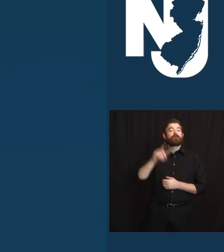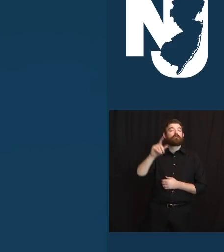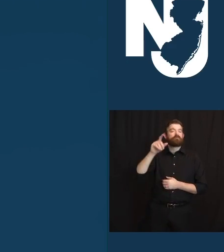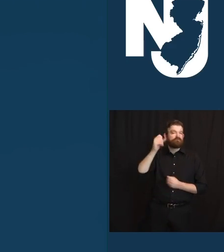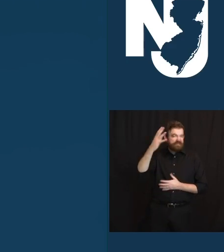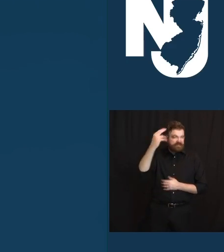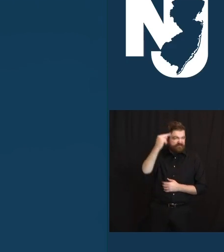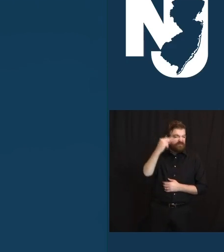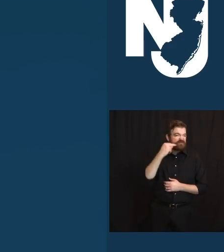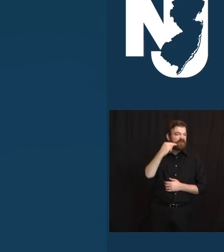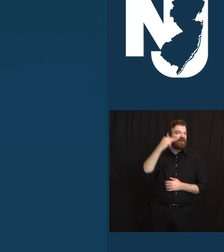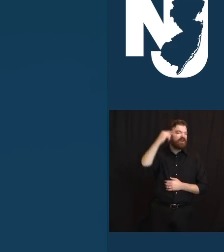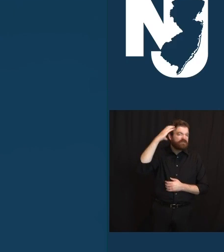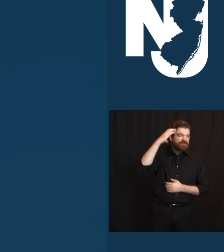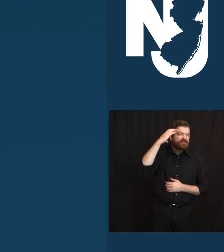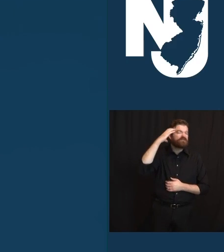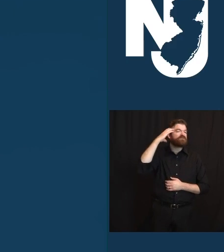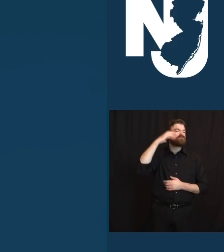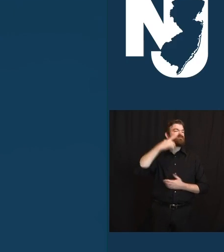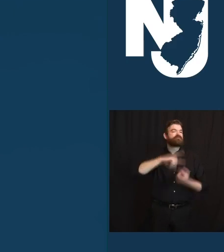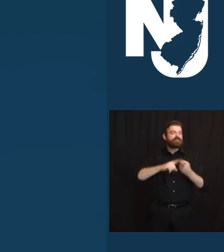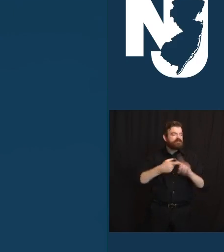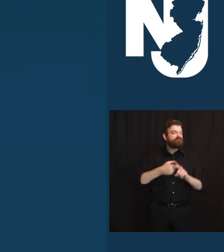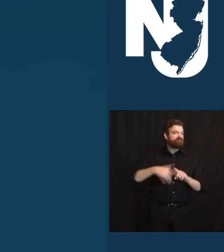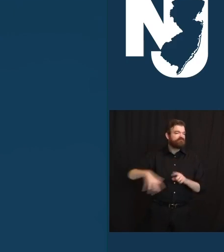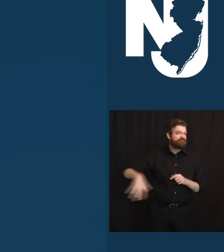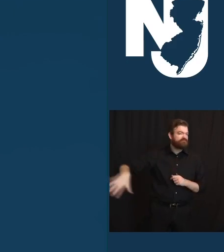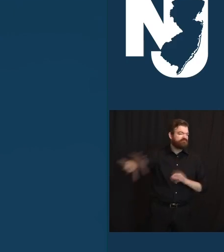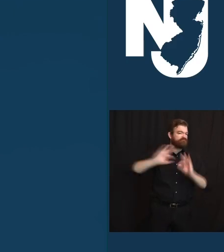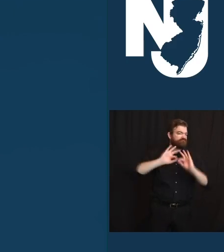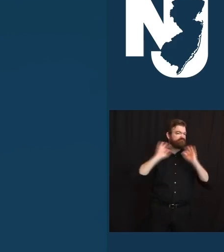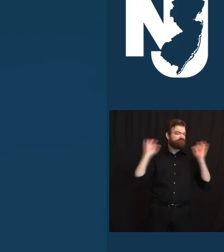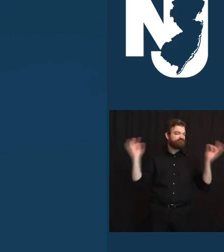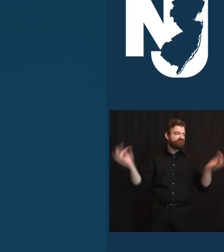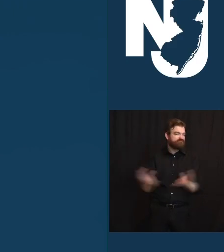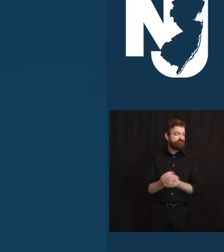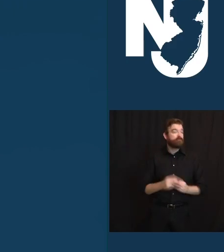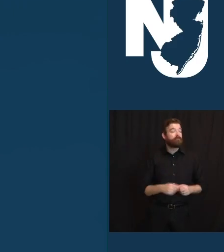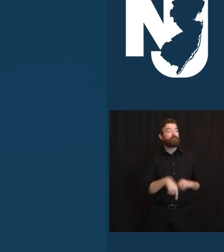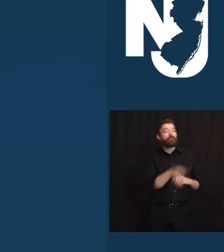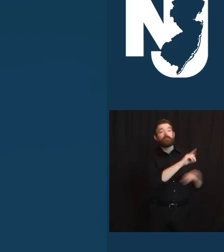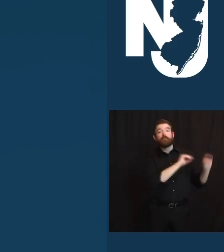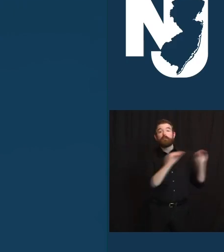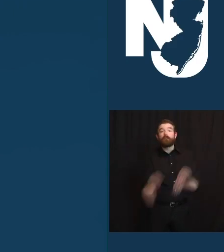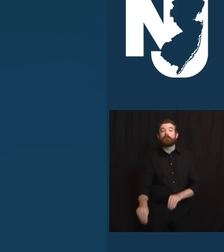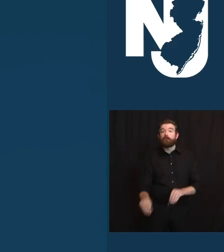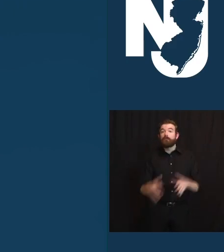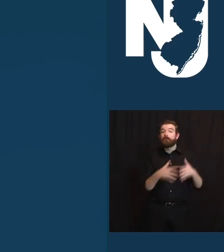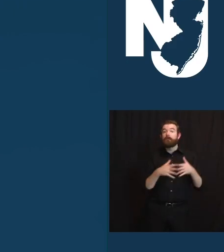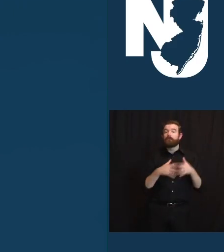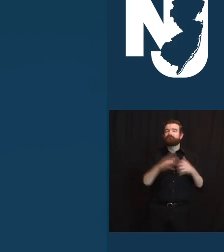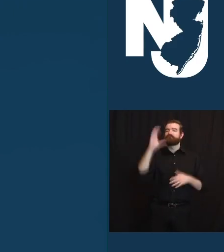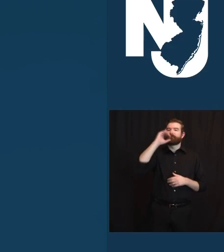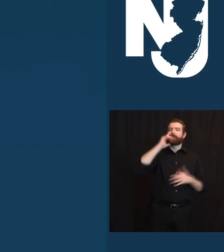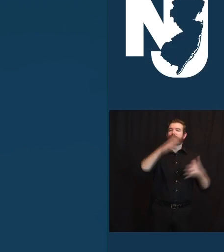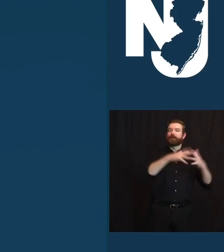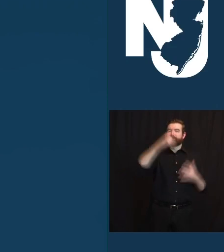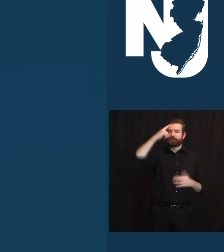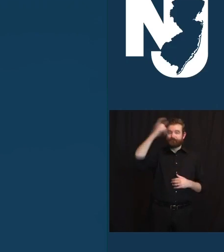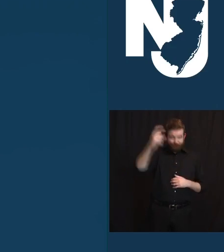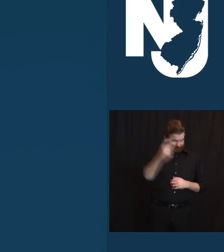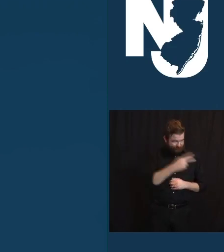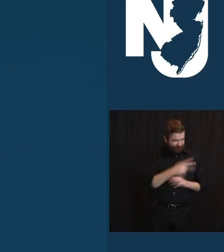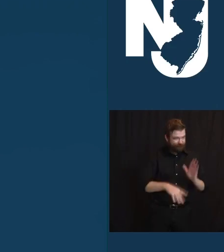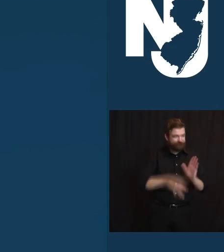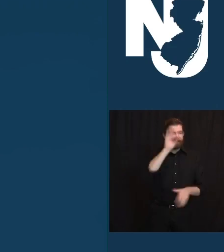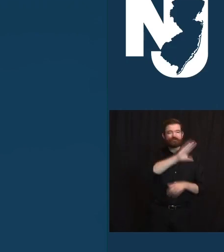and dear friends. They came to this country in search of their American dream, and they found it here in New Jersey. We honor them